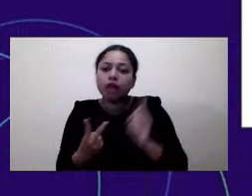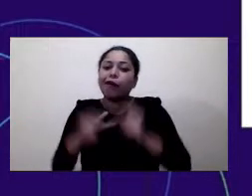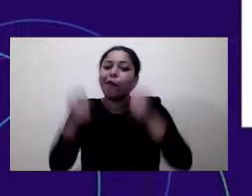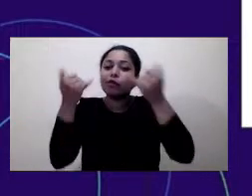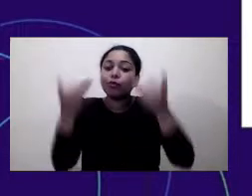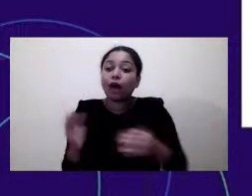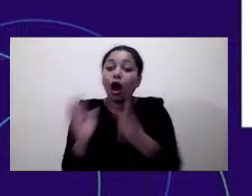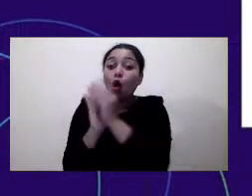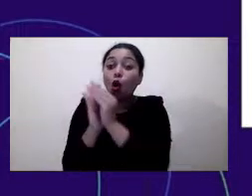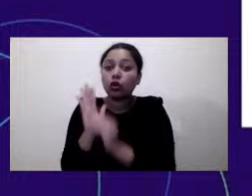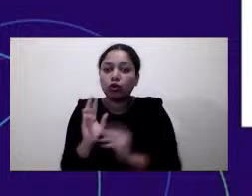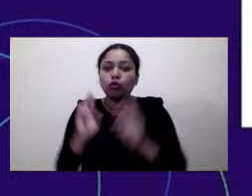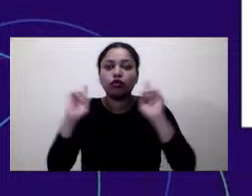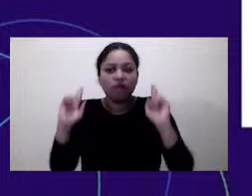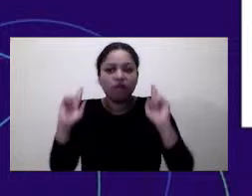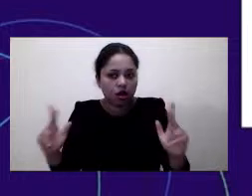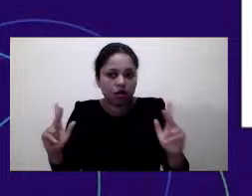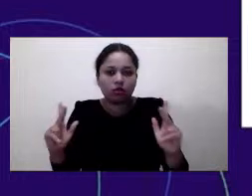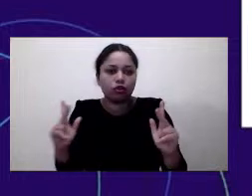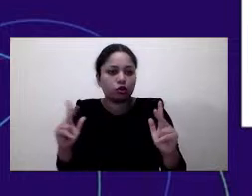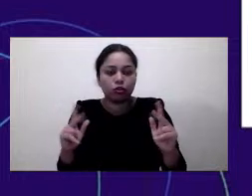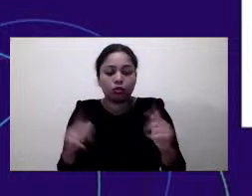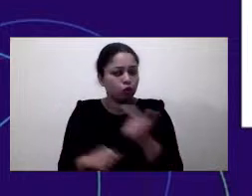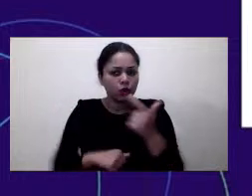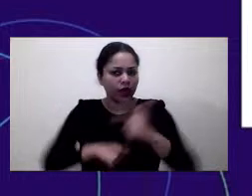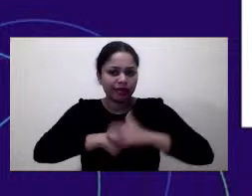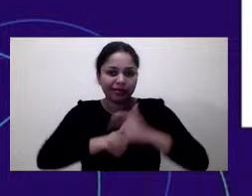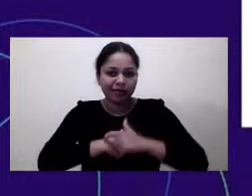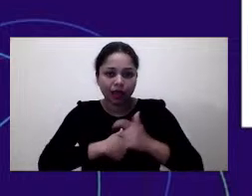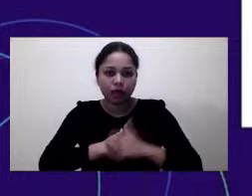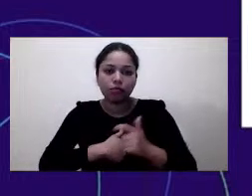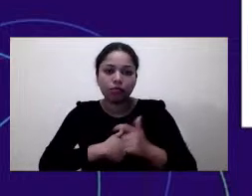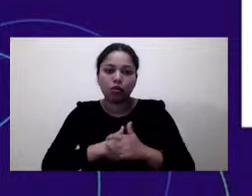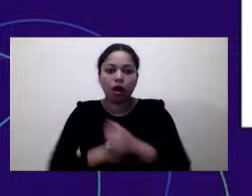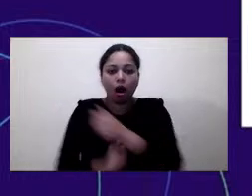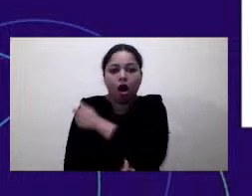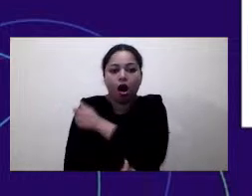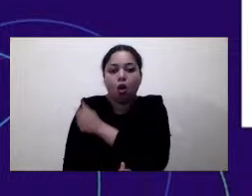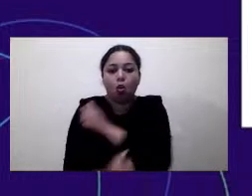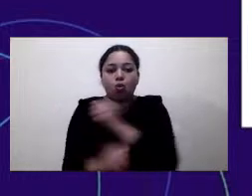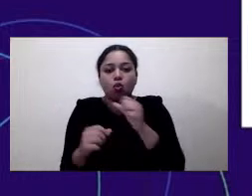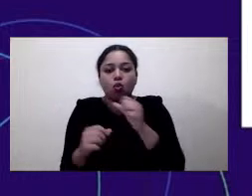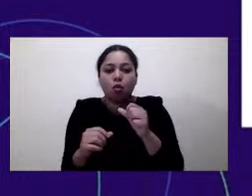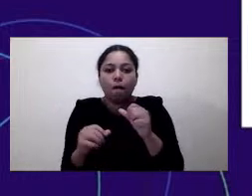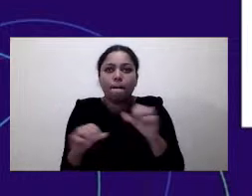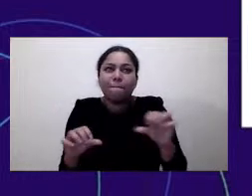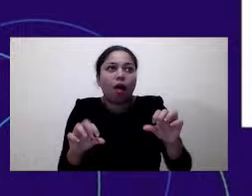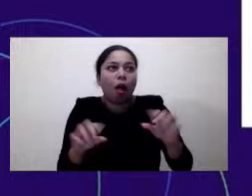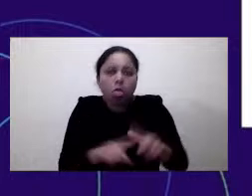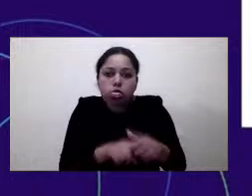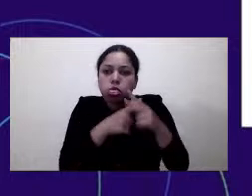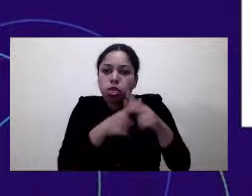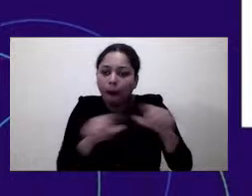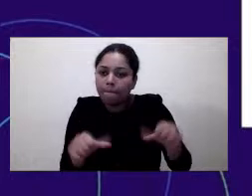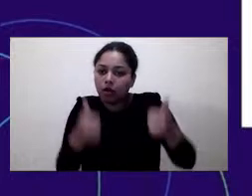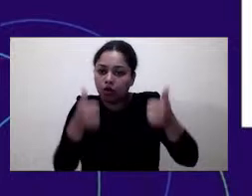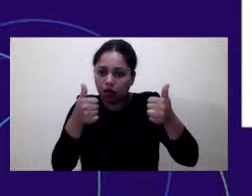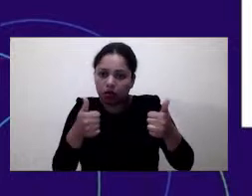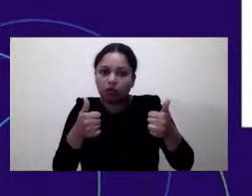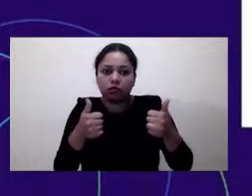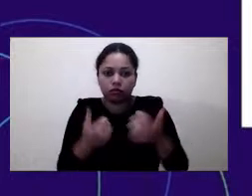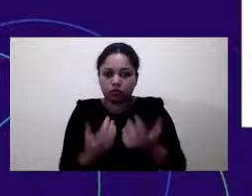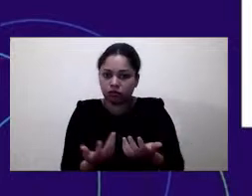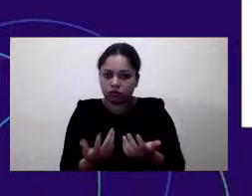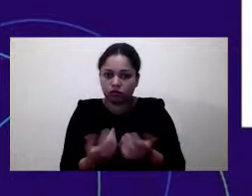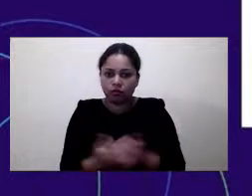students don't have this time to improve on what they haven't really learned as well. And also, these teachers